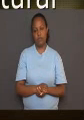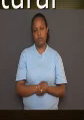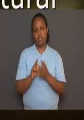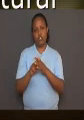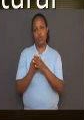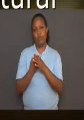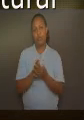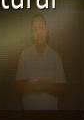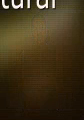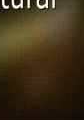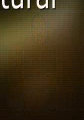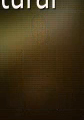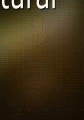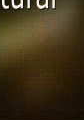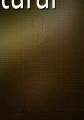Begin.